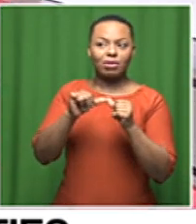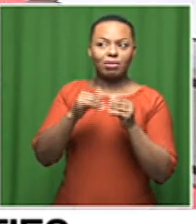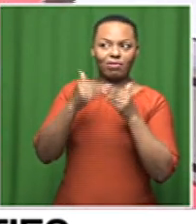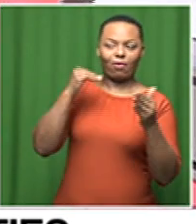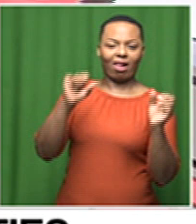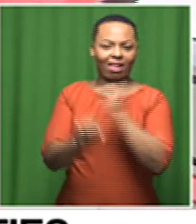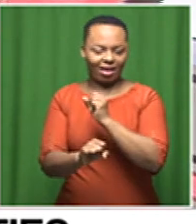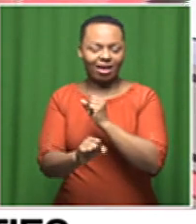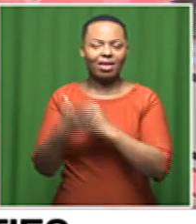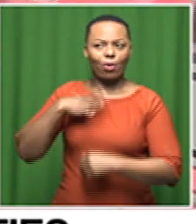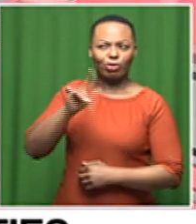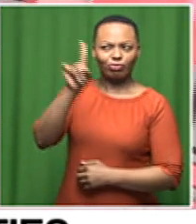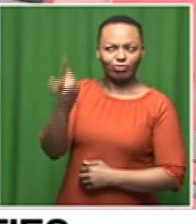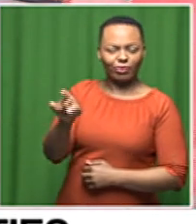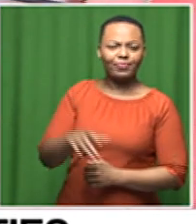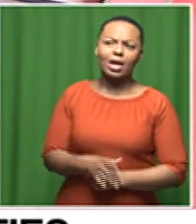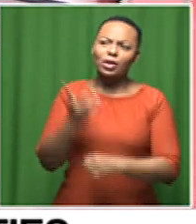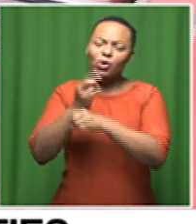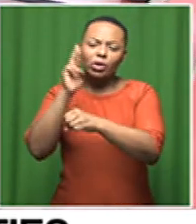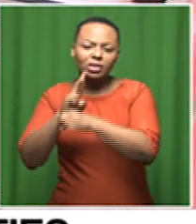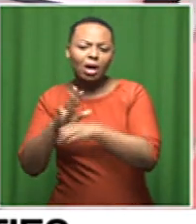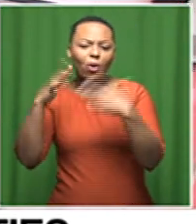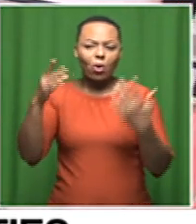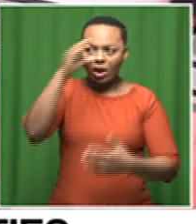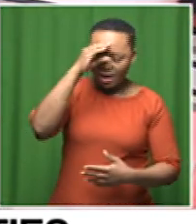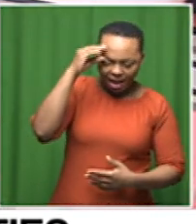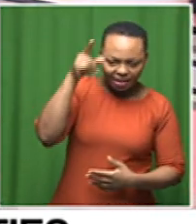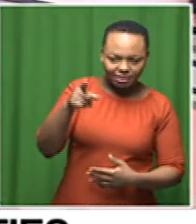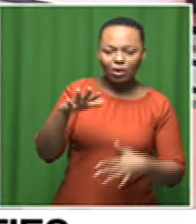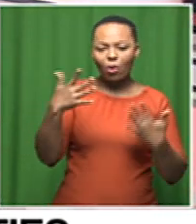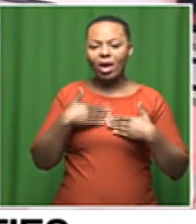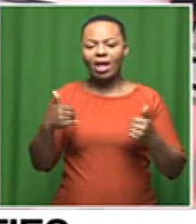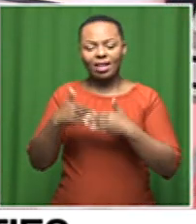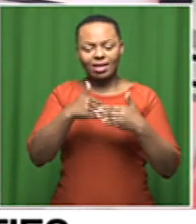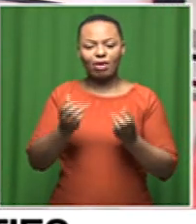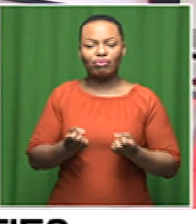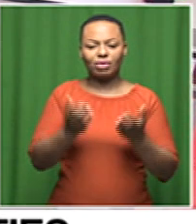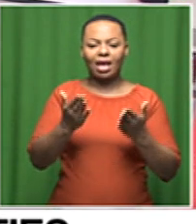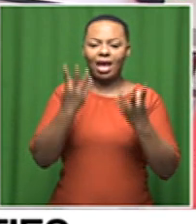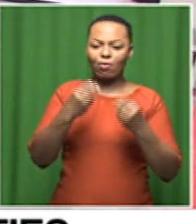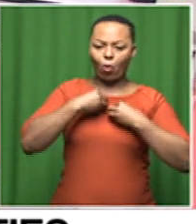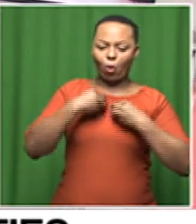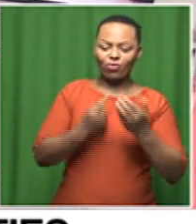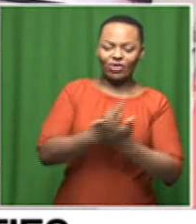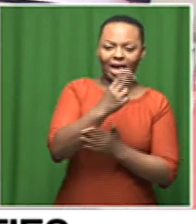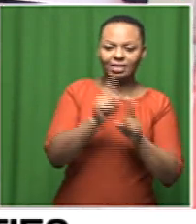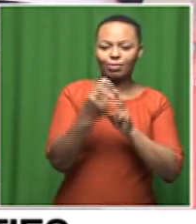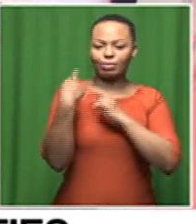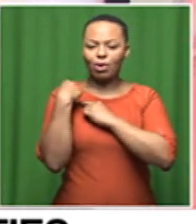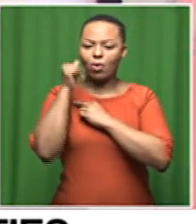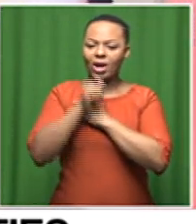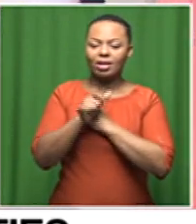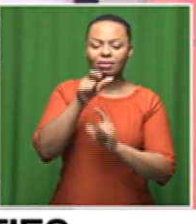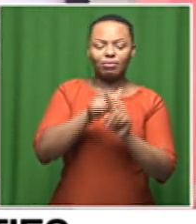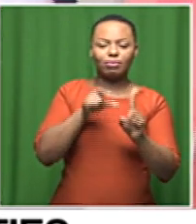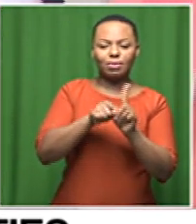up, I would like to know, do doctors or nurses or healthcare providers just in general have their own rights and responsibilities when it comes to treating